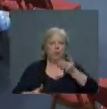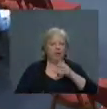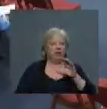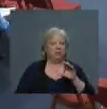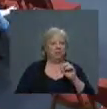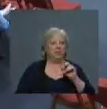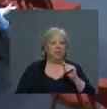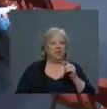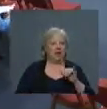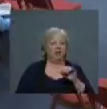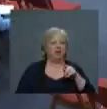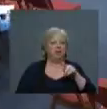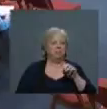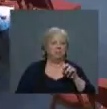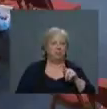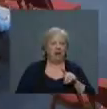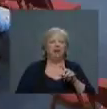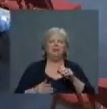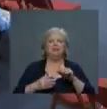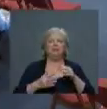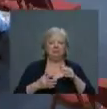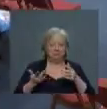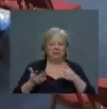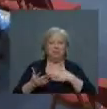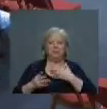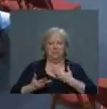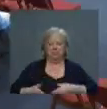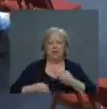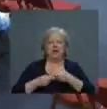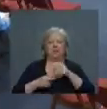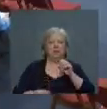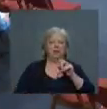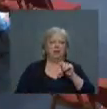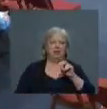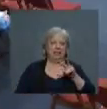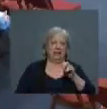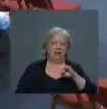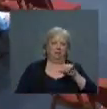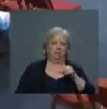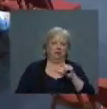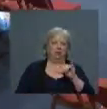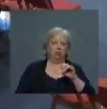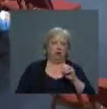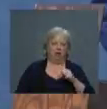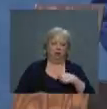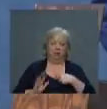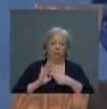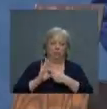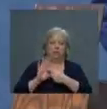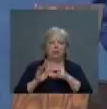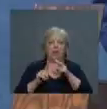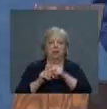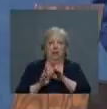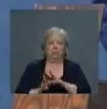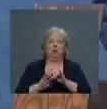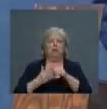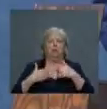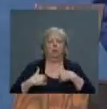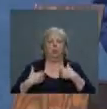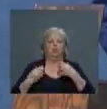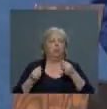to the city. My name is Steve Giles, and I'm representing the applicants who own the property